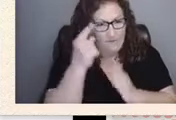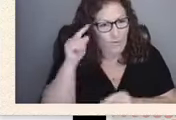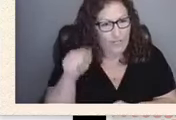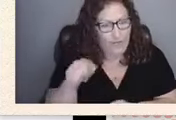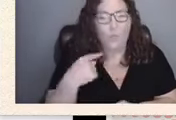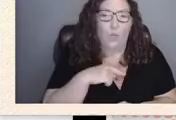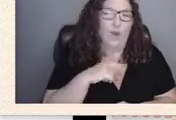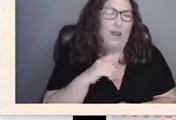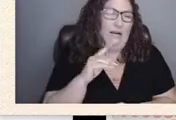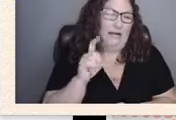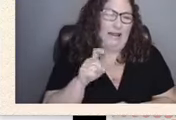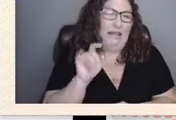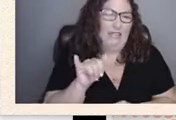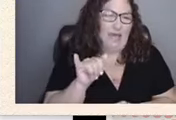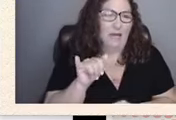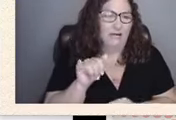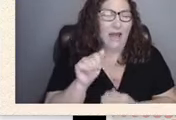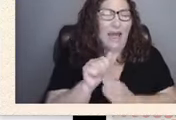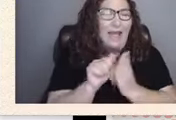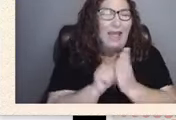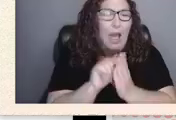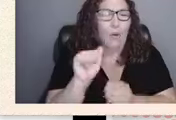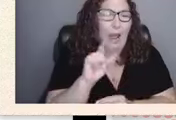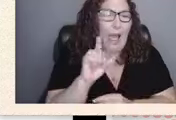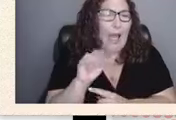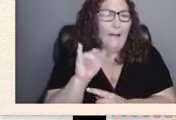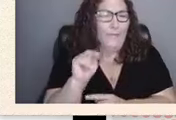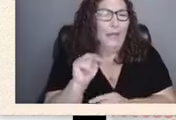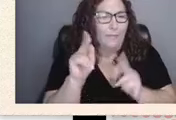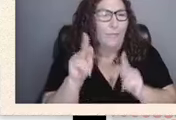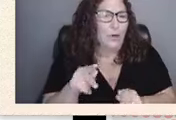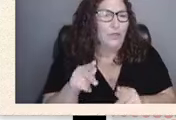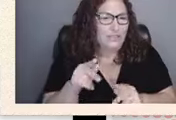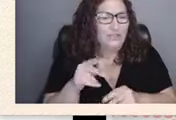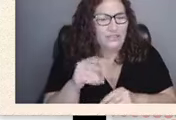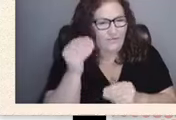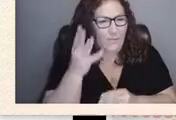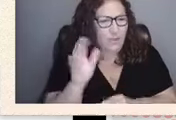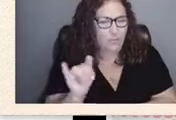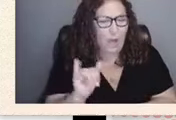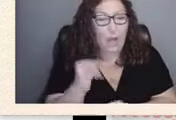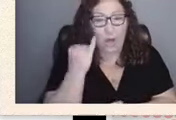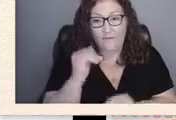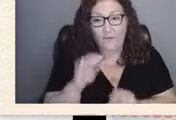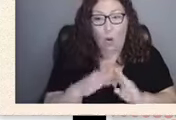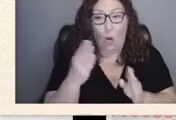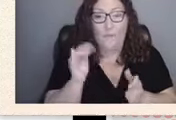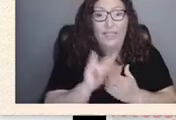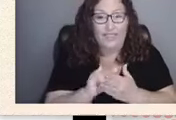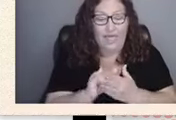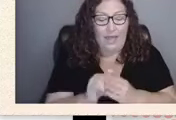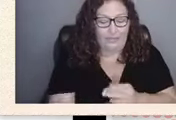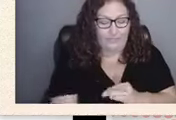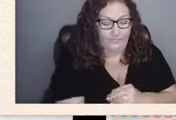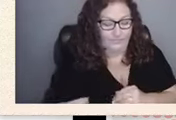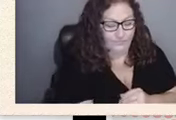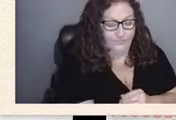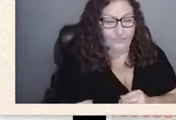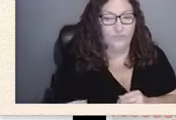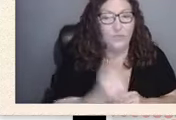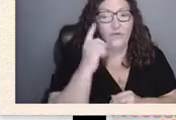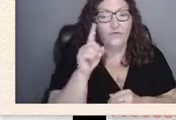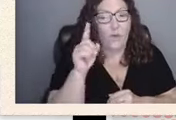that account administrator's information as well. If you are opening this on behalf of an adult